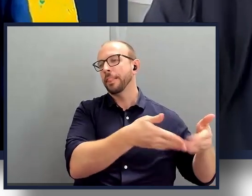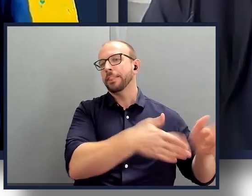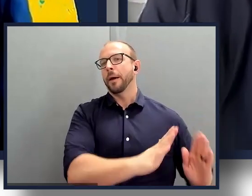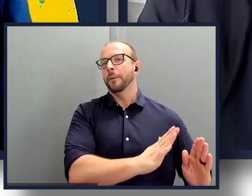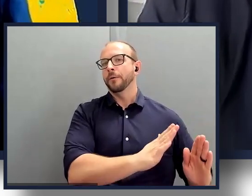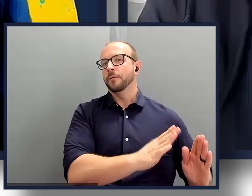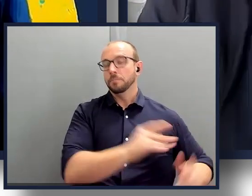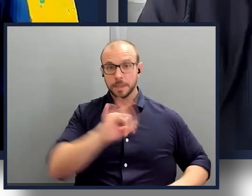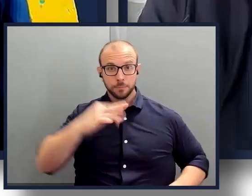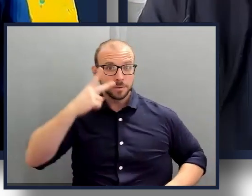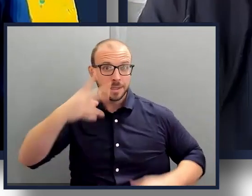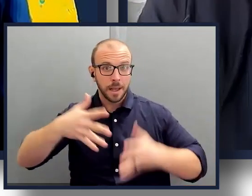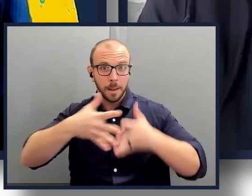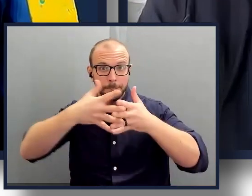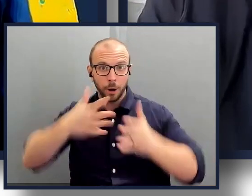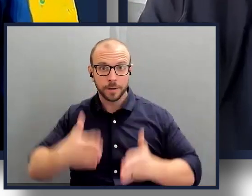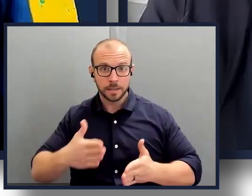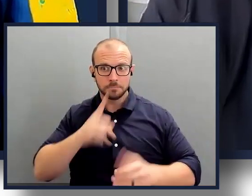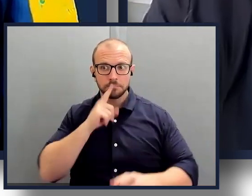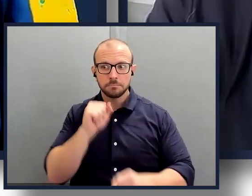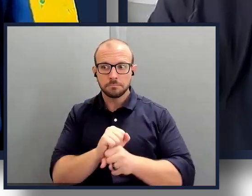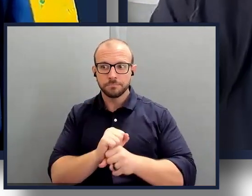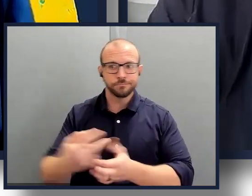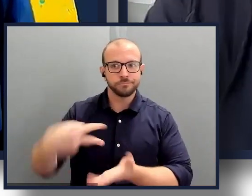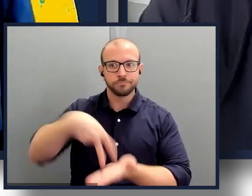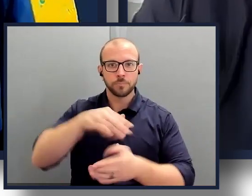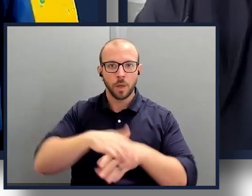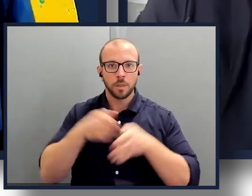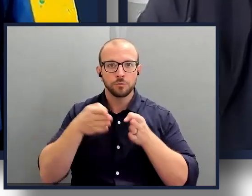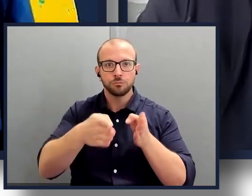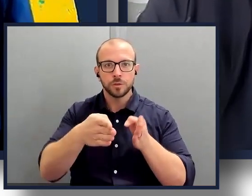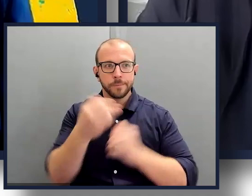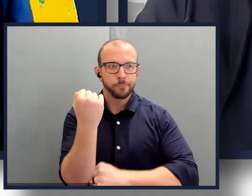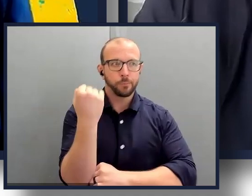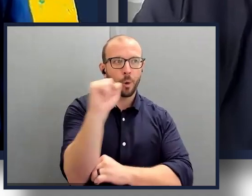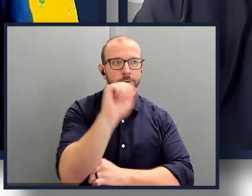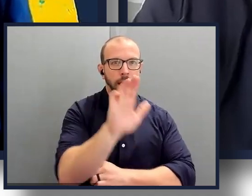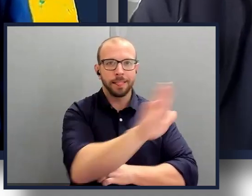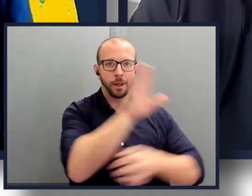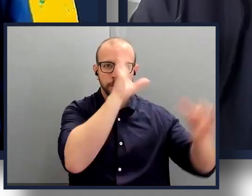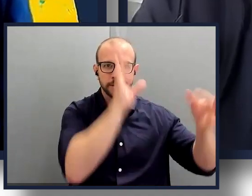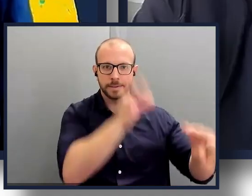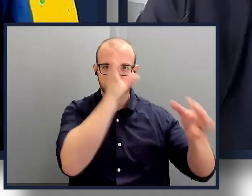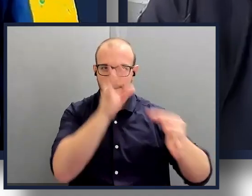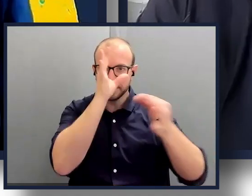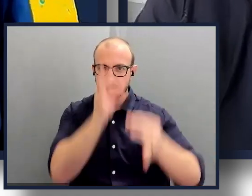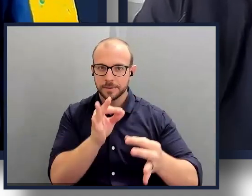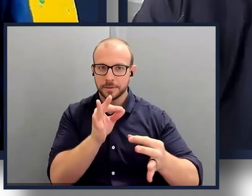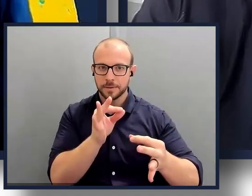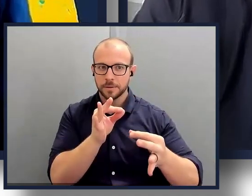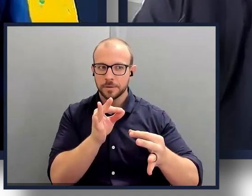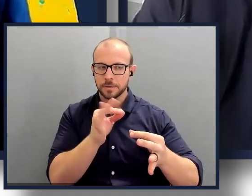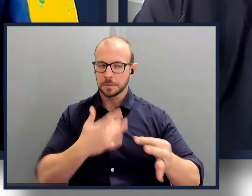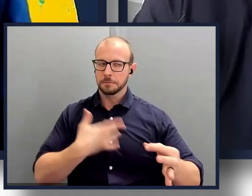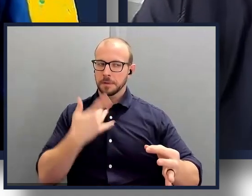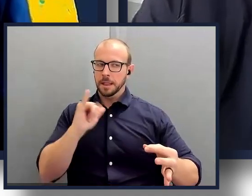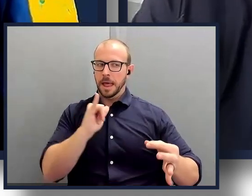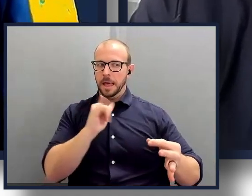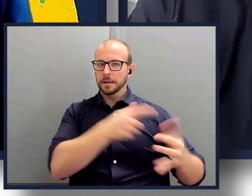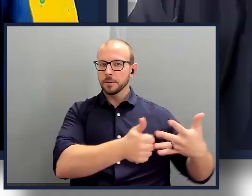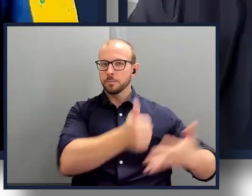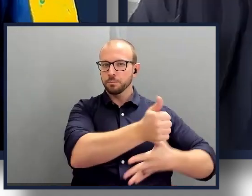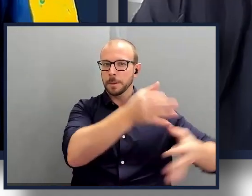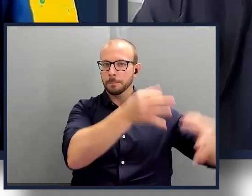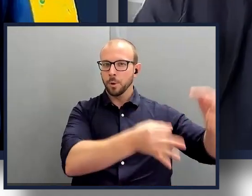Americans out on the streets protesting these decisions, I have a sense that Supreme Court justices are